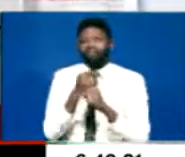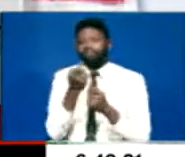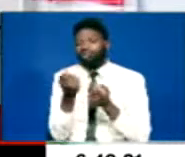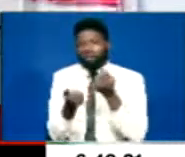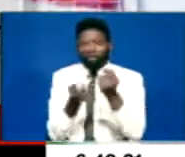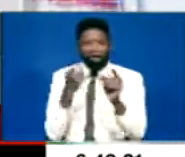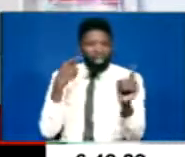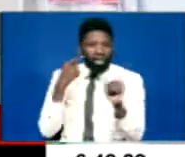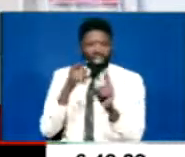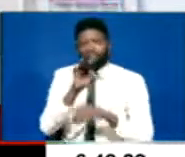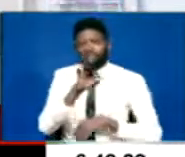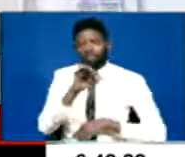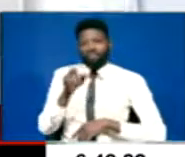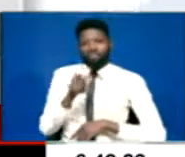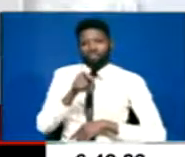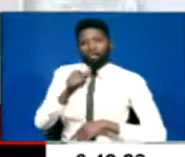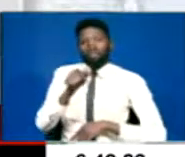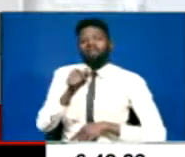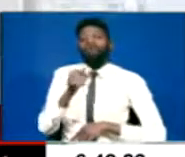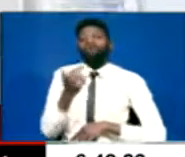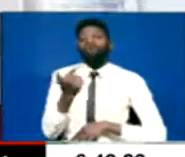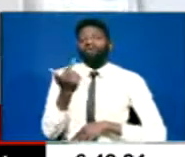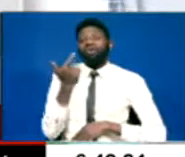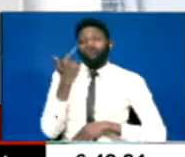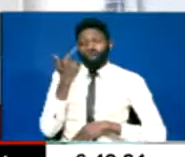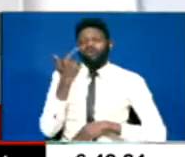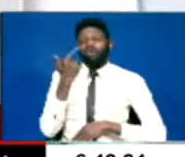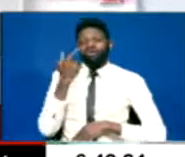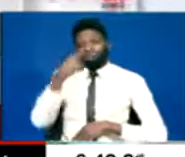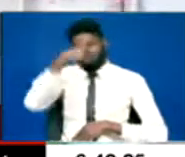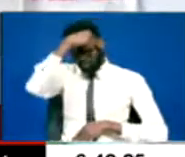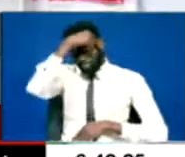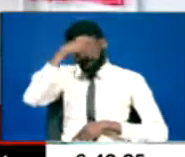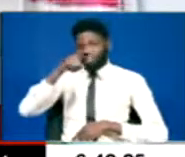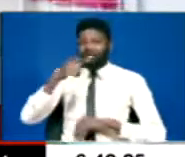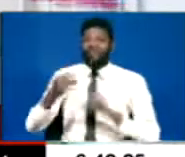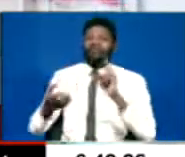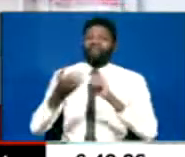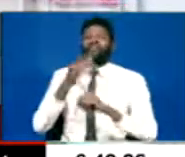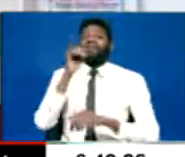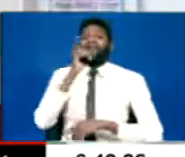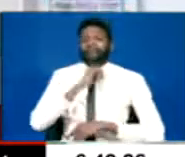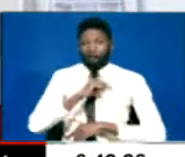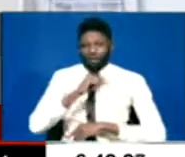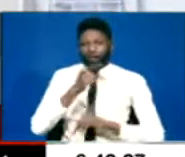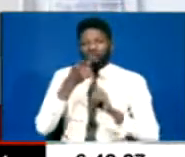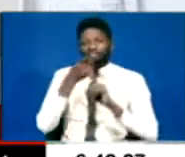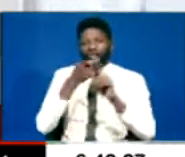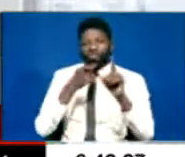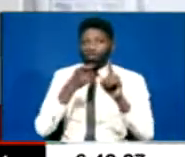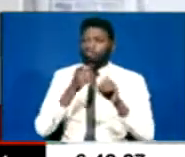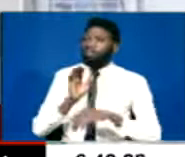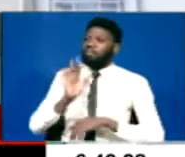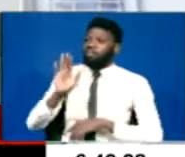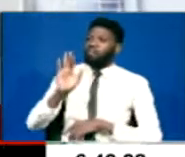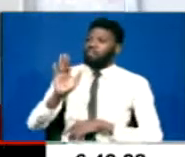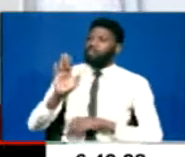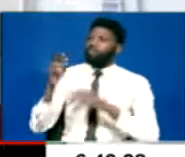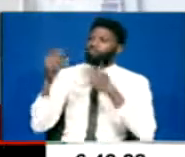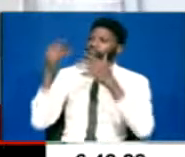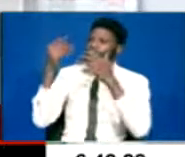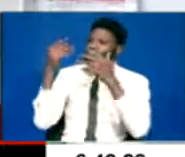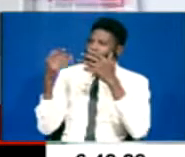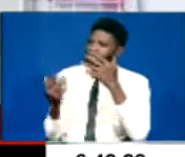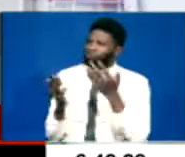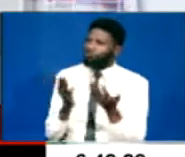studies. While there, he obtained law degrees from Wolverhampton, London's SOAS, Warwick and Westminster